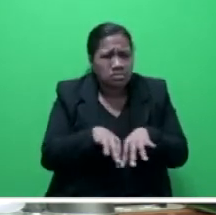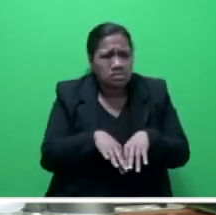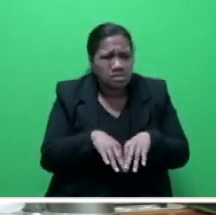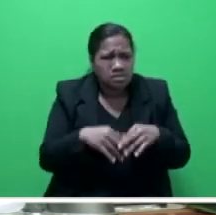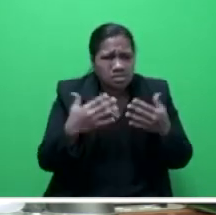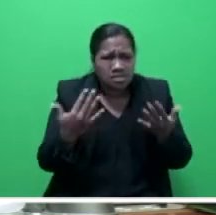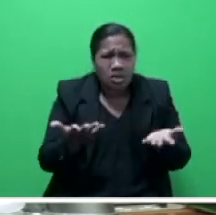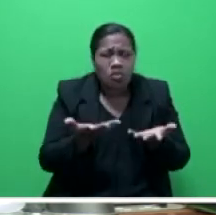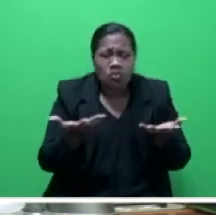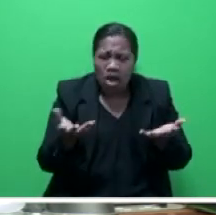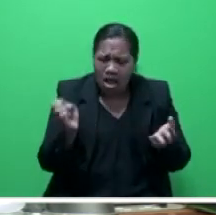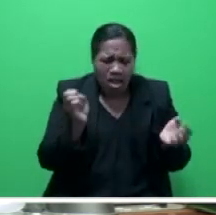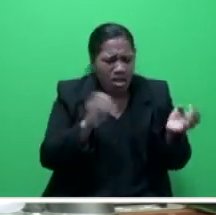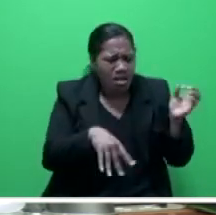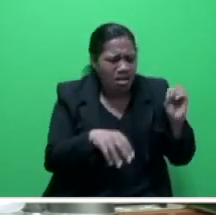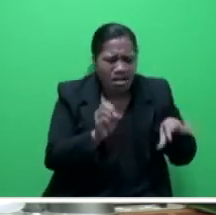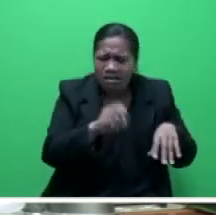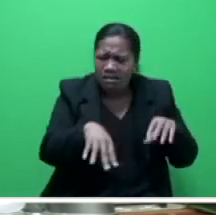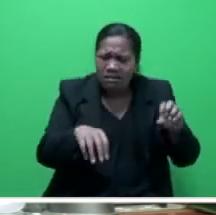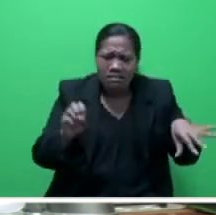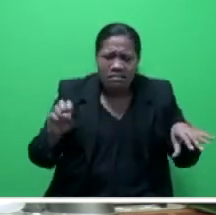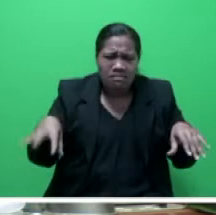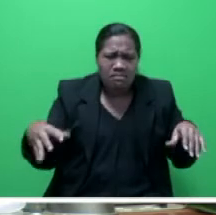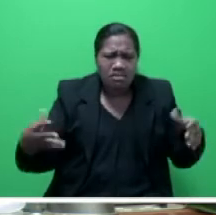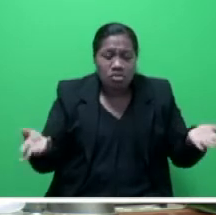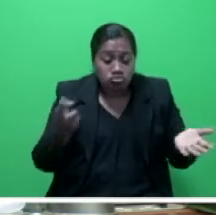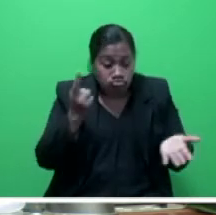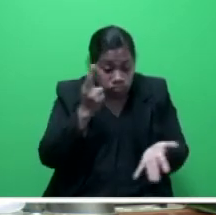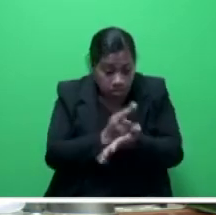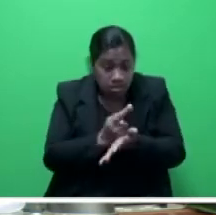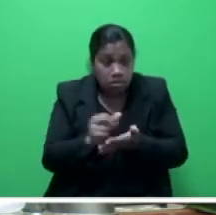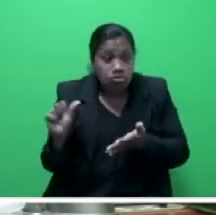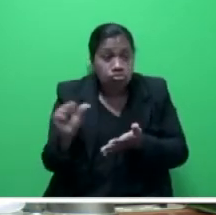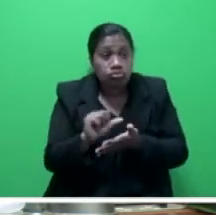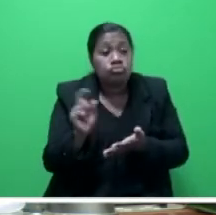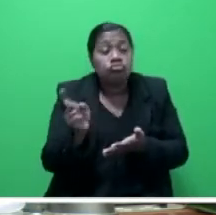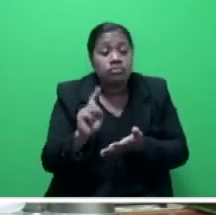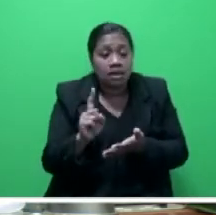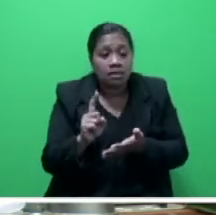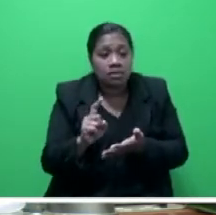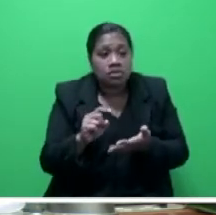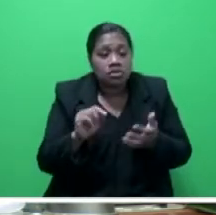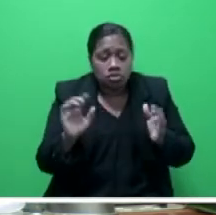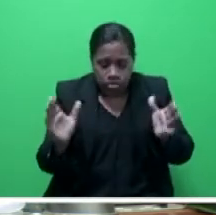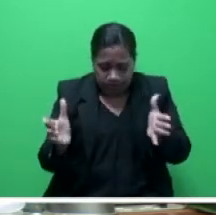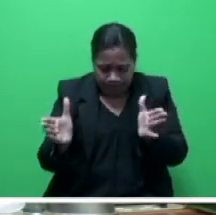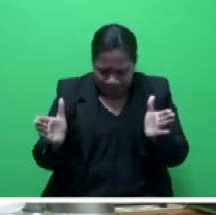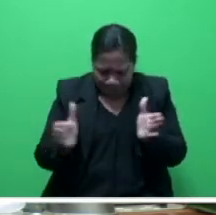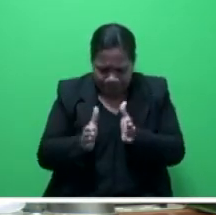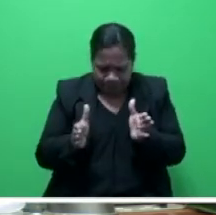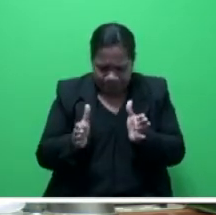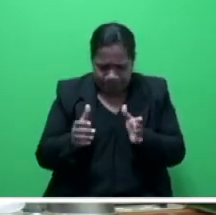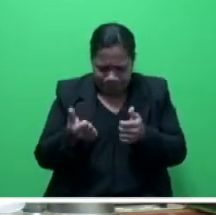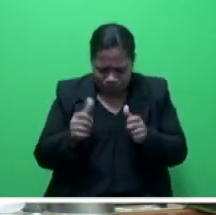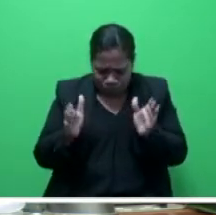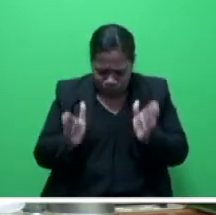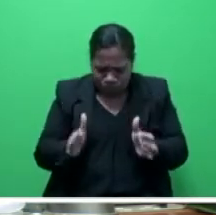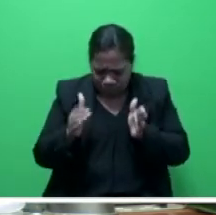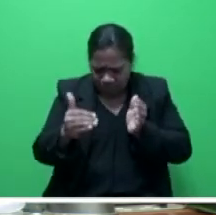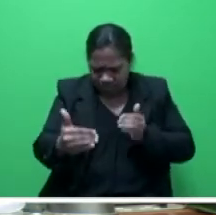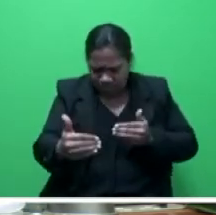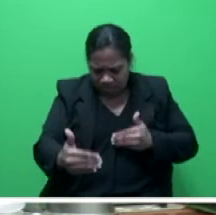the dump sites and landfills, which really should be converted into a compost which can then be utilized